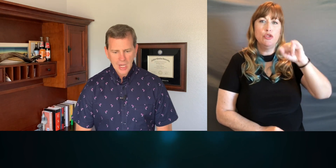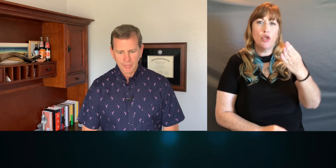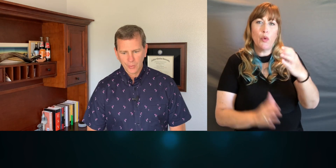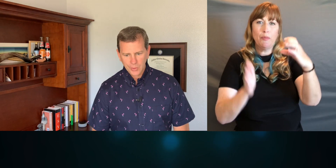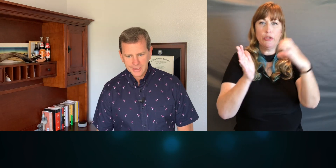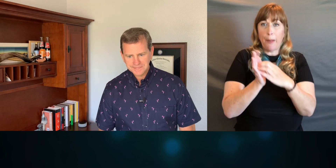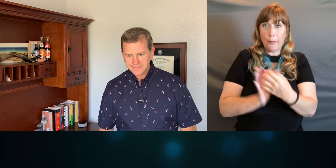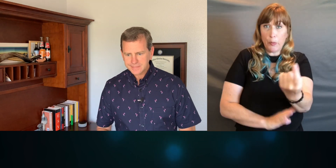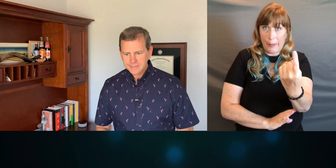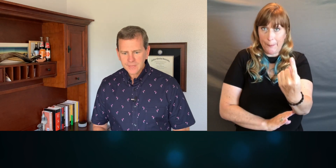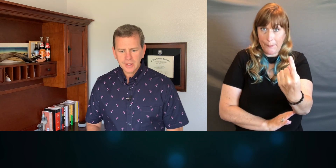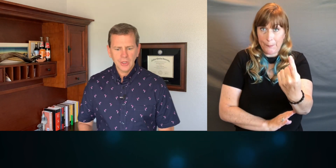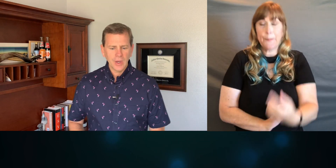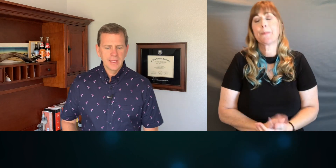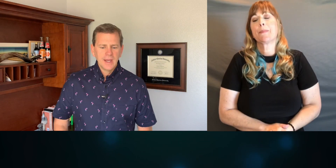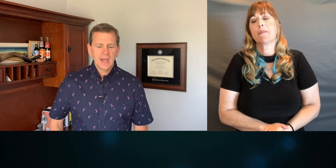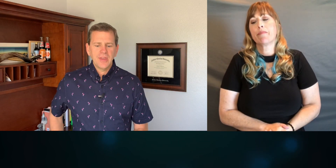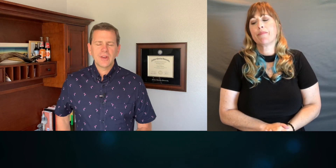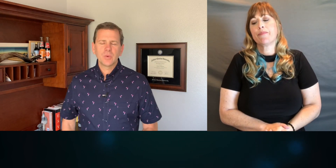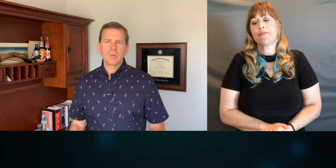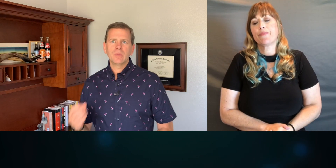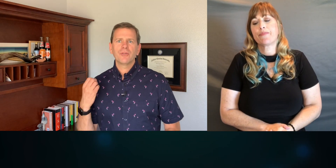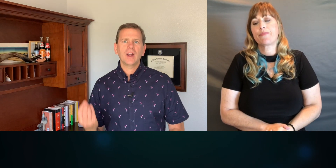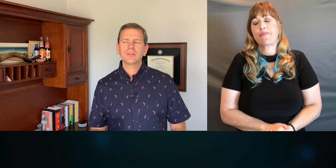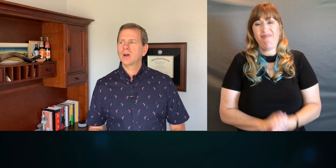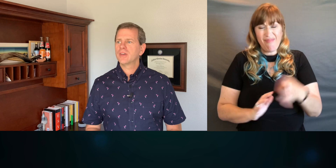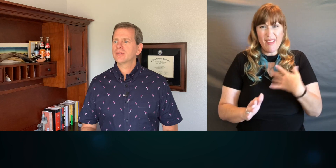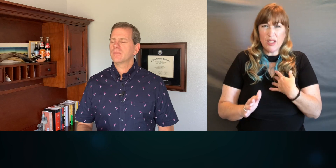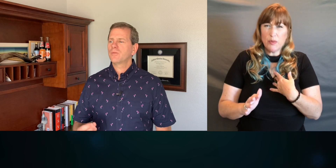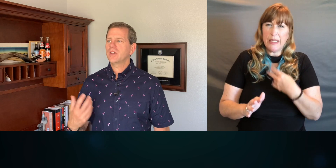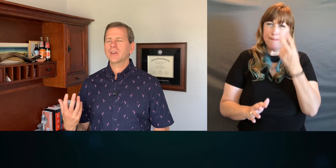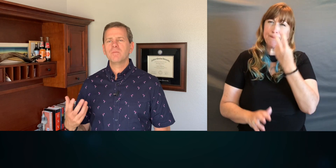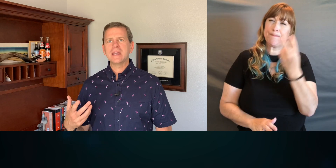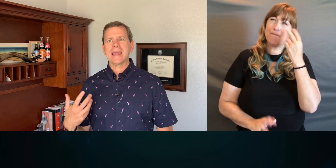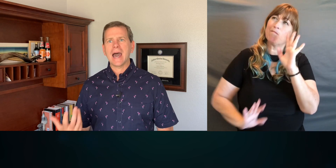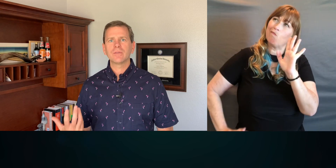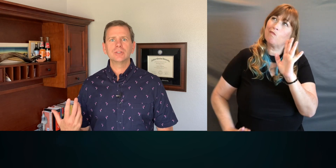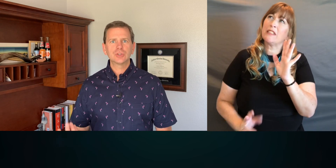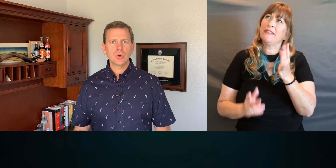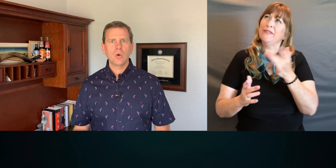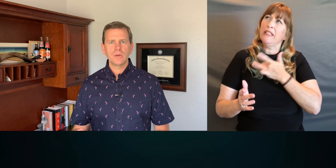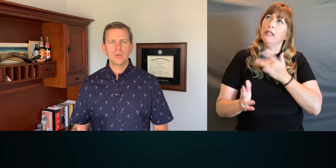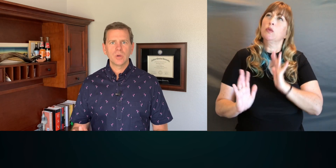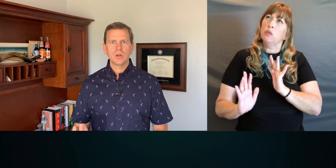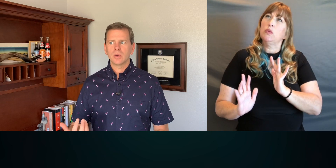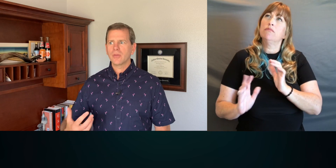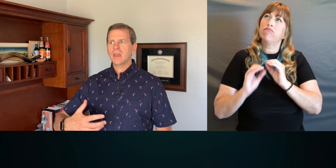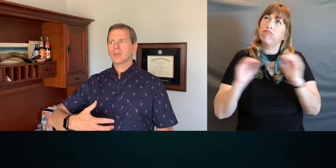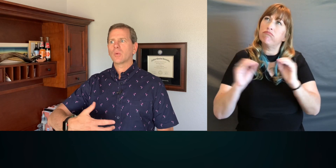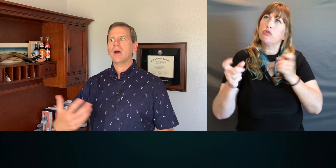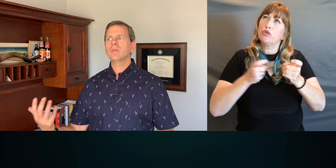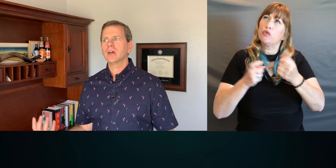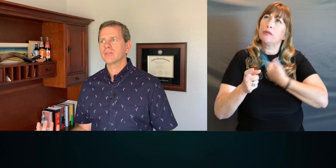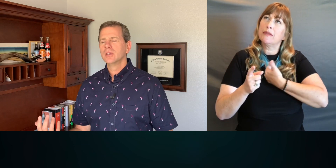Job chapter 1. You know, I think that as we reflect on this feeling of being out of control, if you will, where